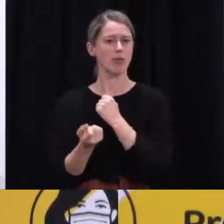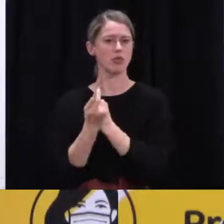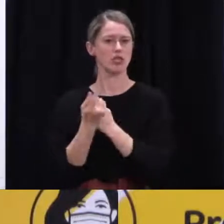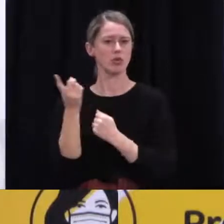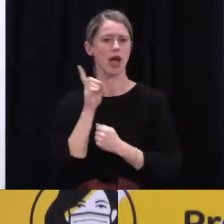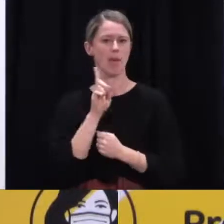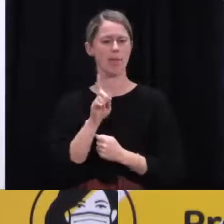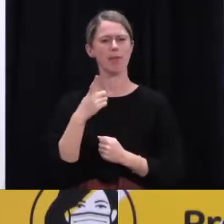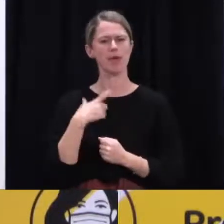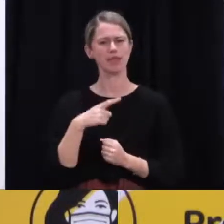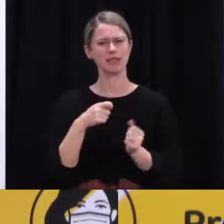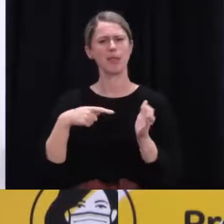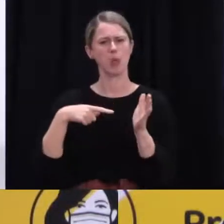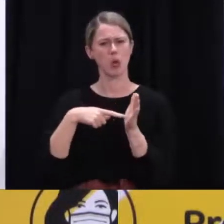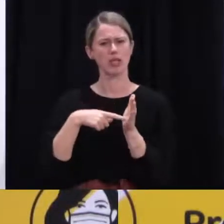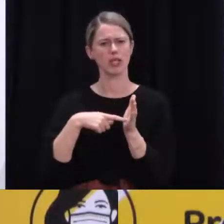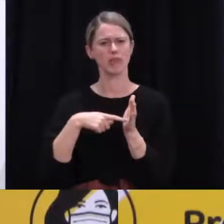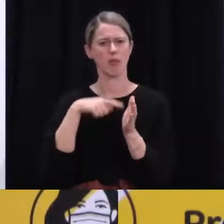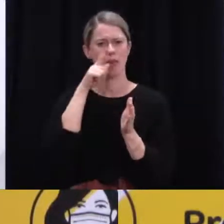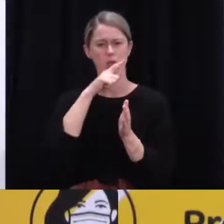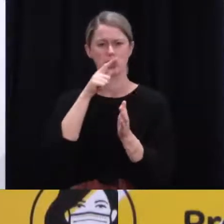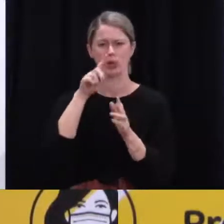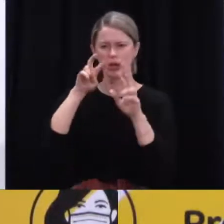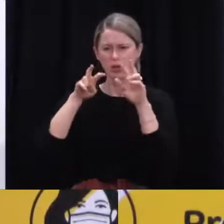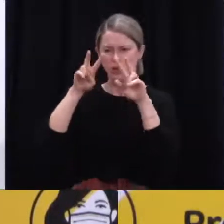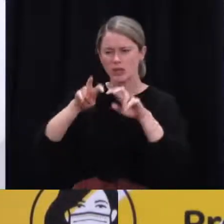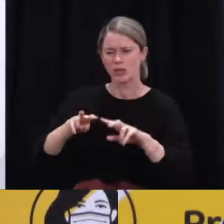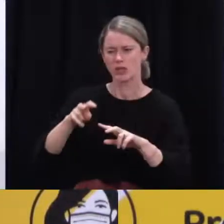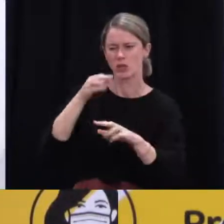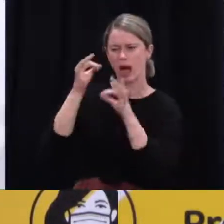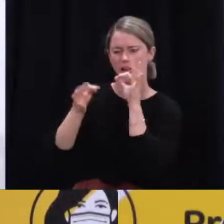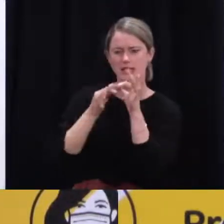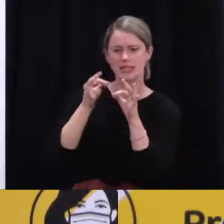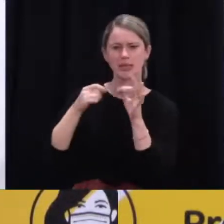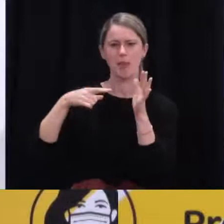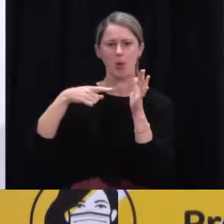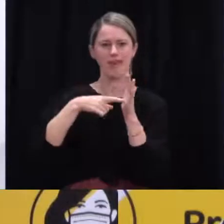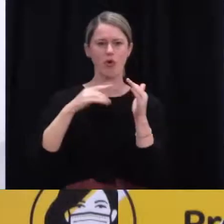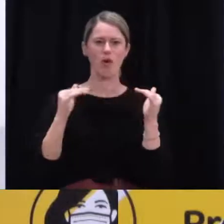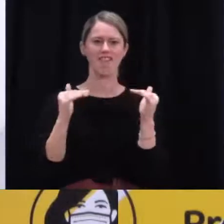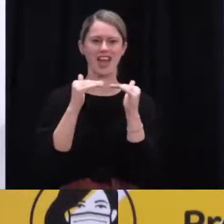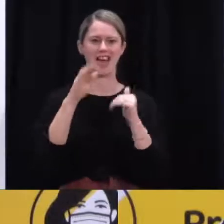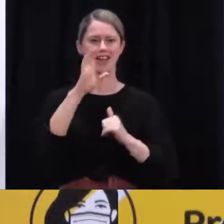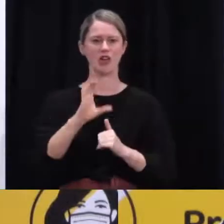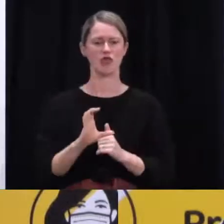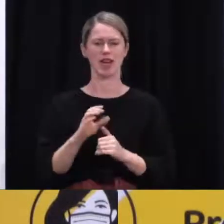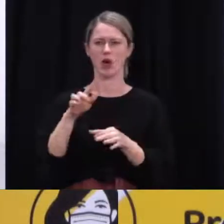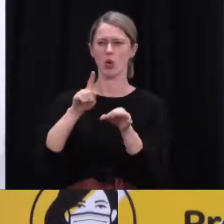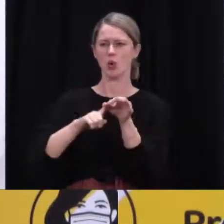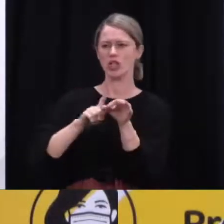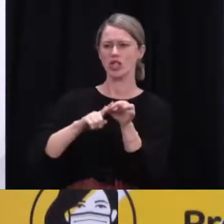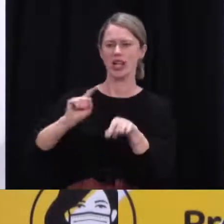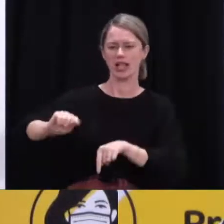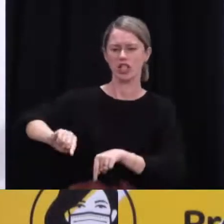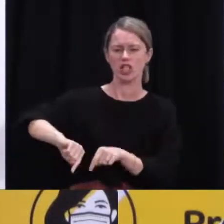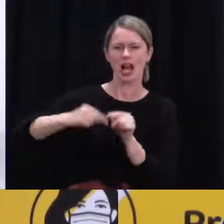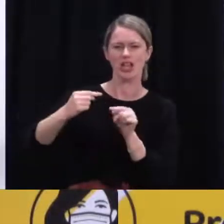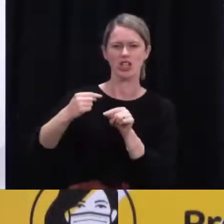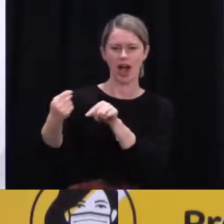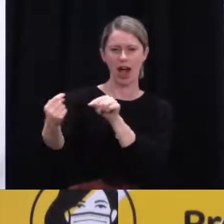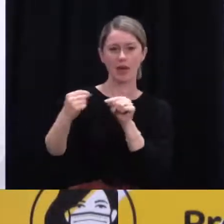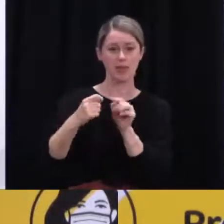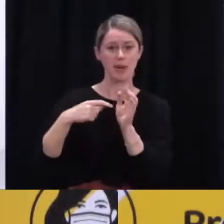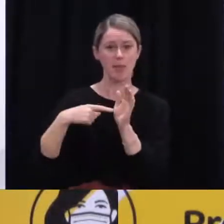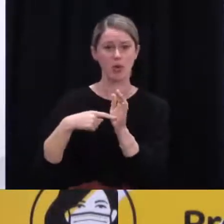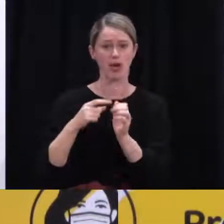as possible because it is important. It is the lifeblood of democracy. Questioning, dissent, argument, they are very important. There